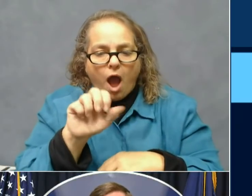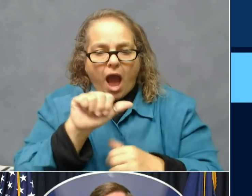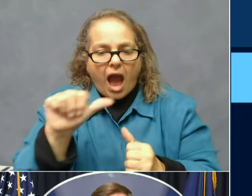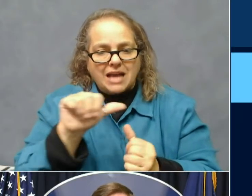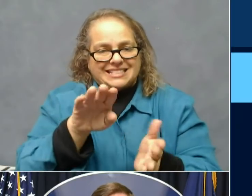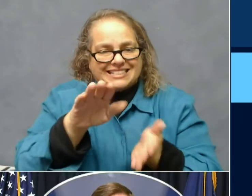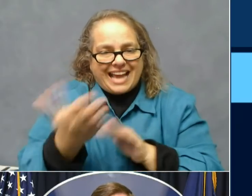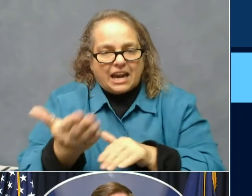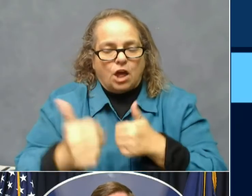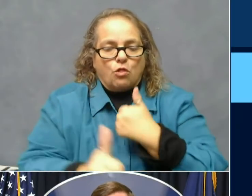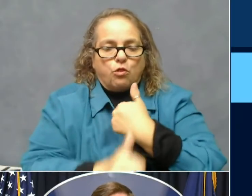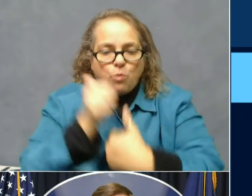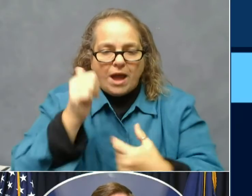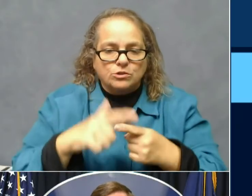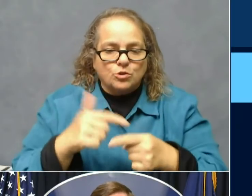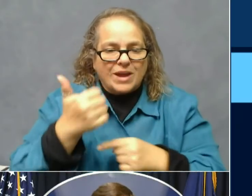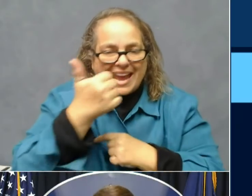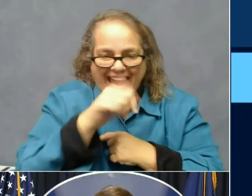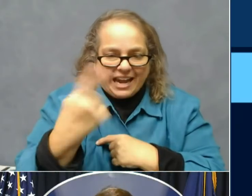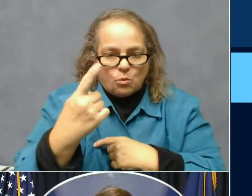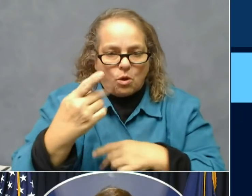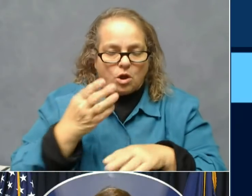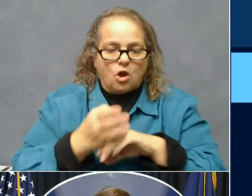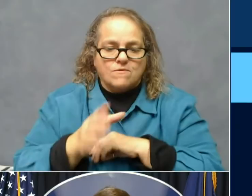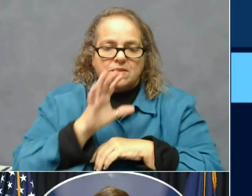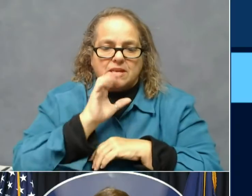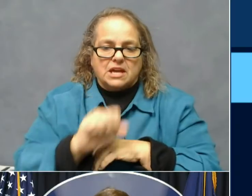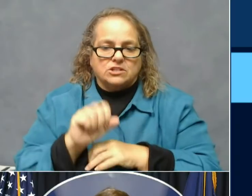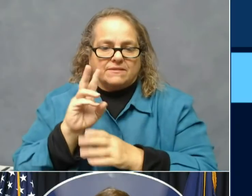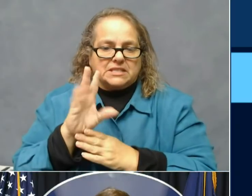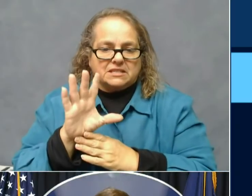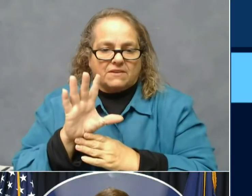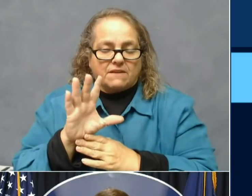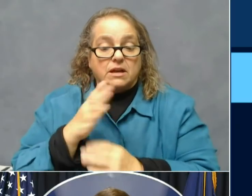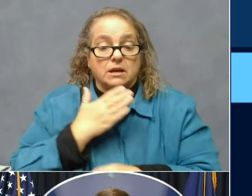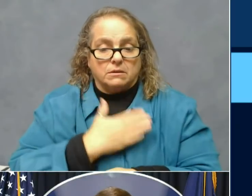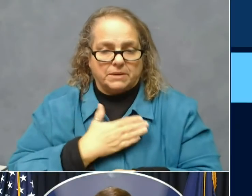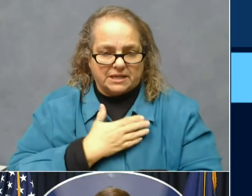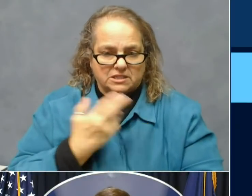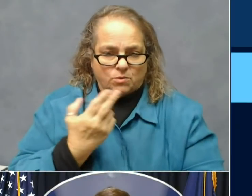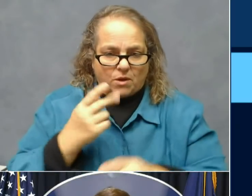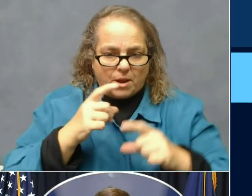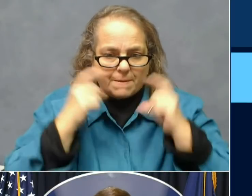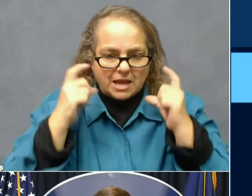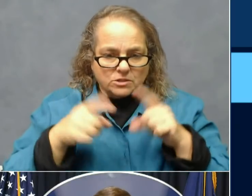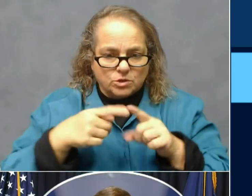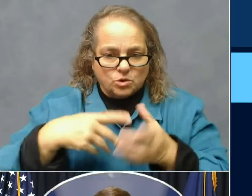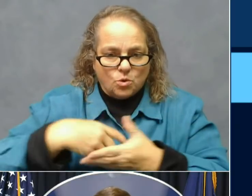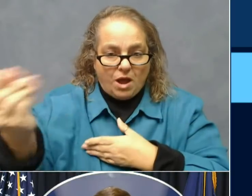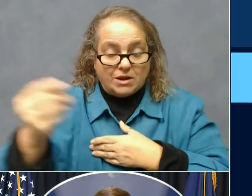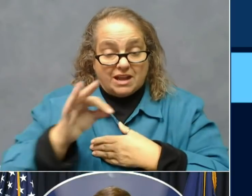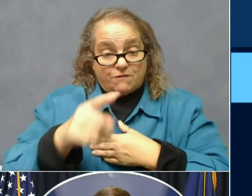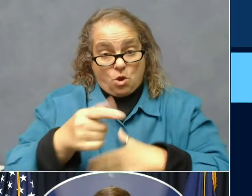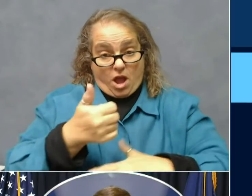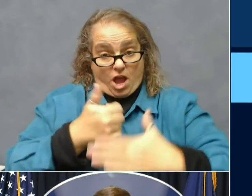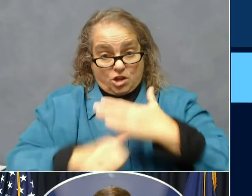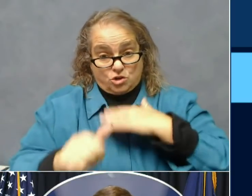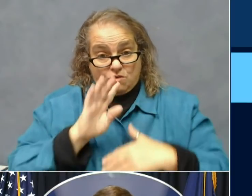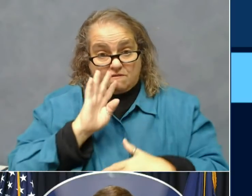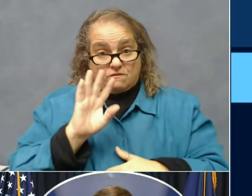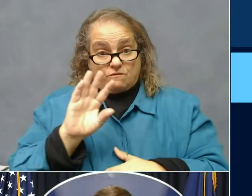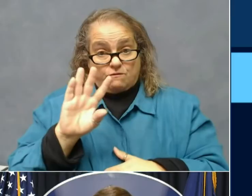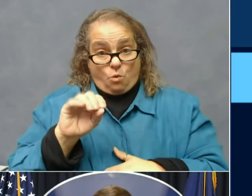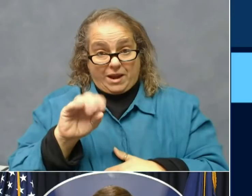that age. Please wear that mask when you go out. And if you're under 40, assume you became infected